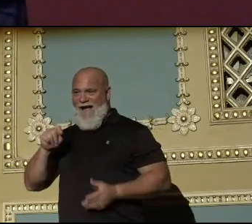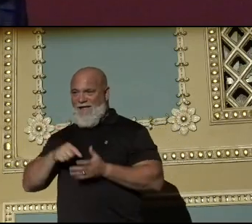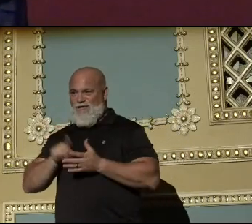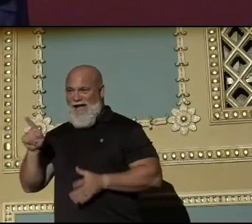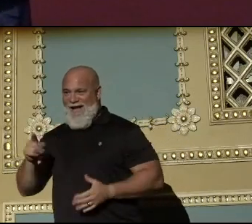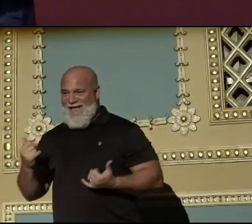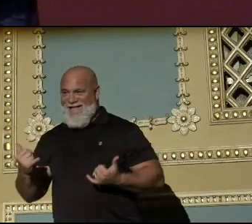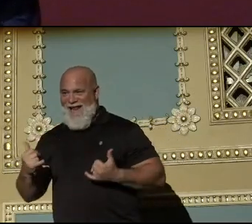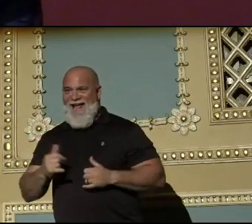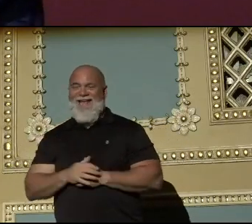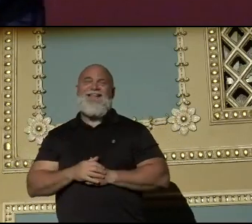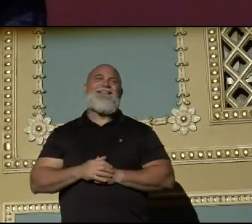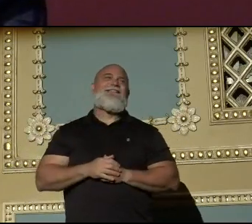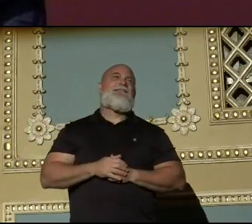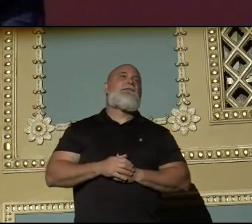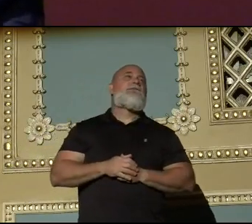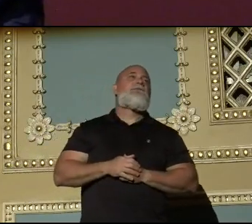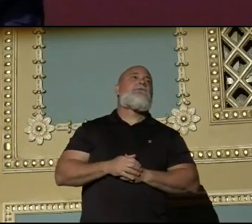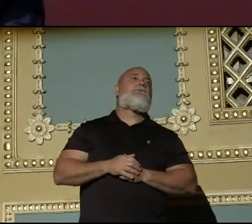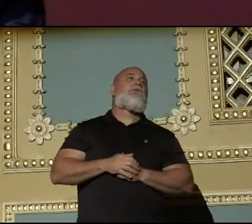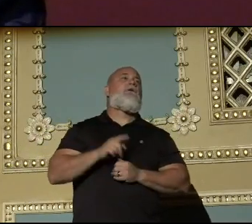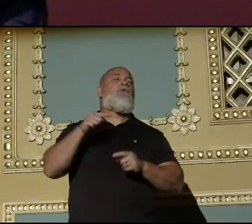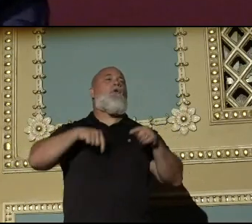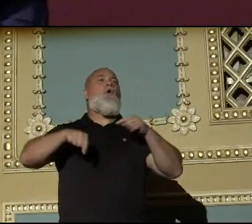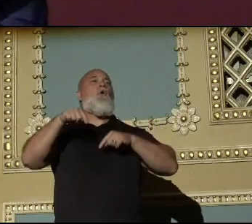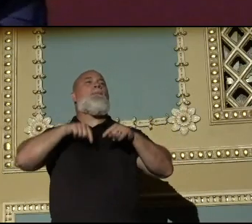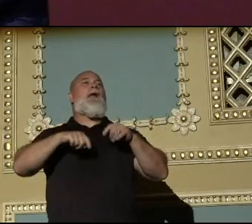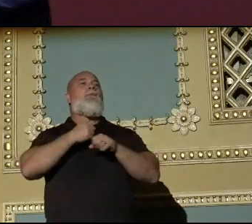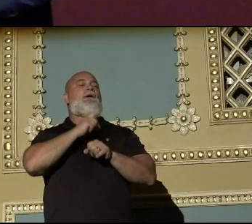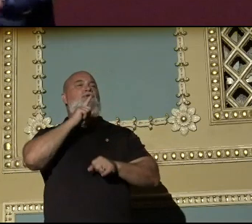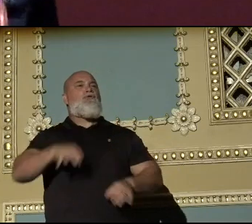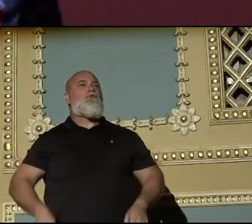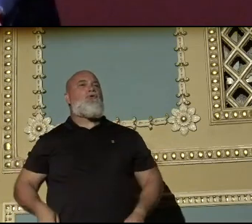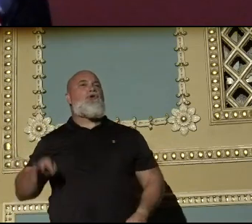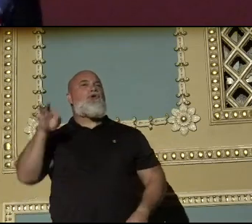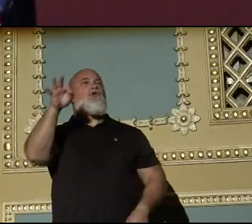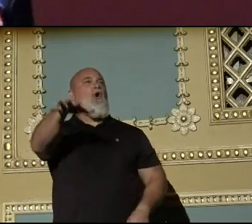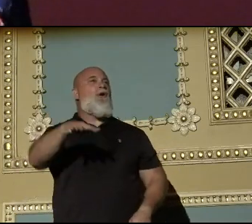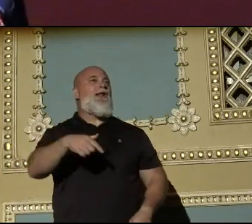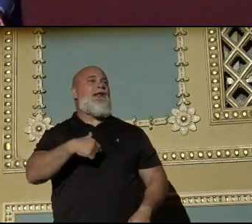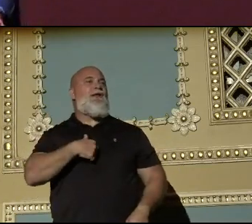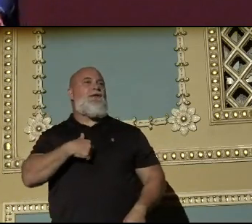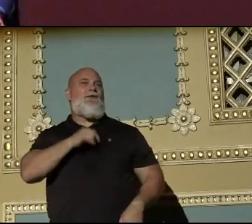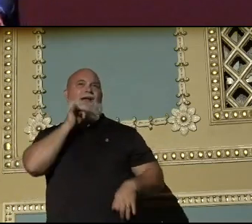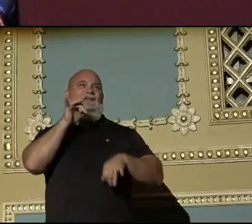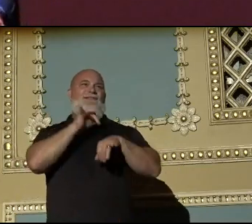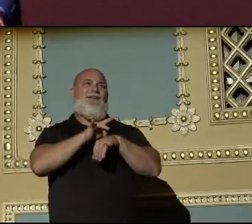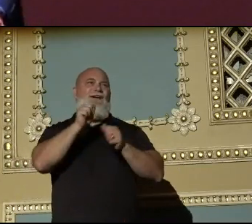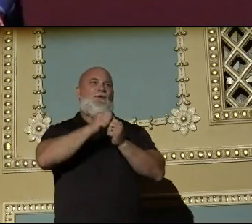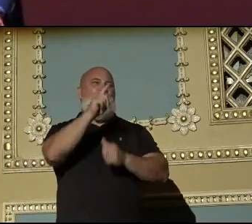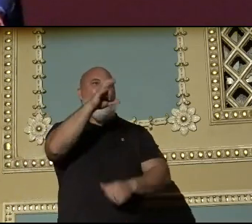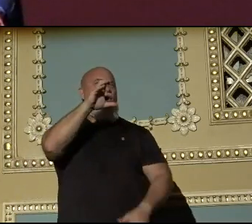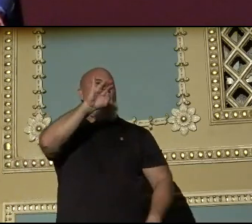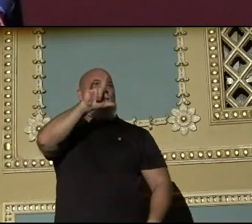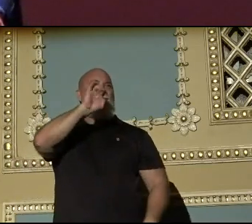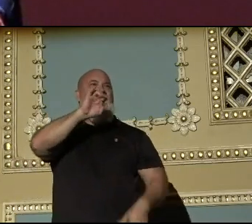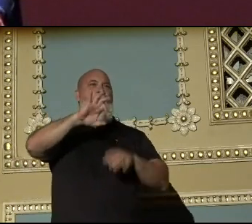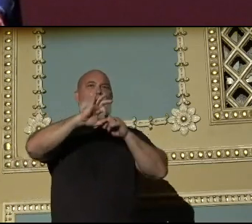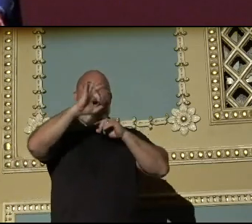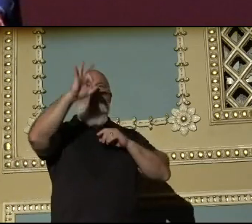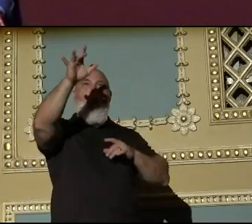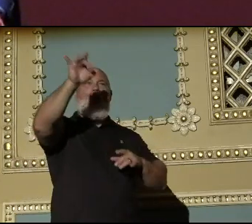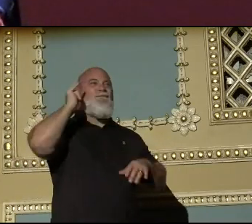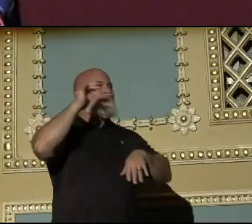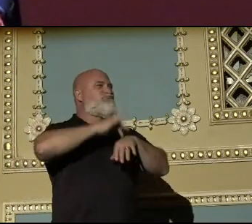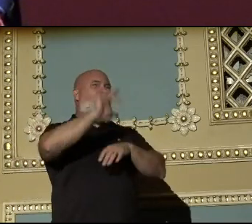checking these days. So you go back, make sure you donate. We're not touching that one with a 100-mile pole there. I